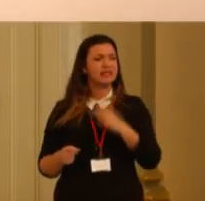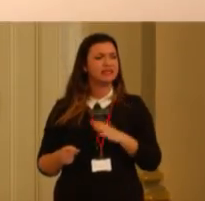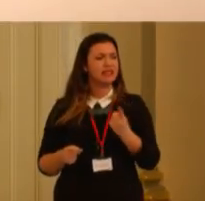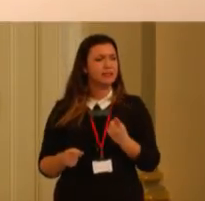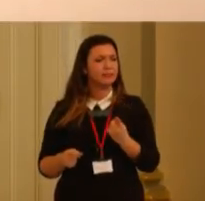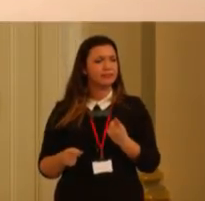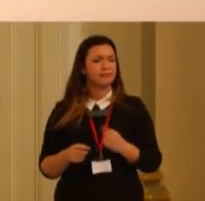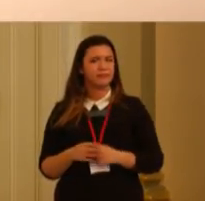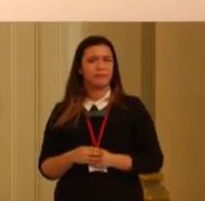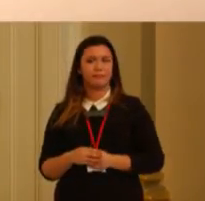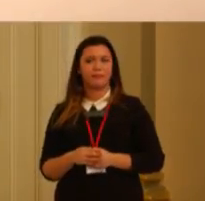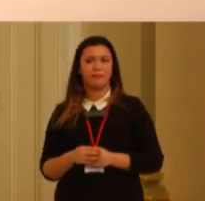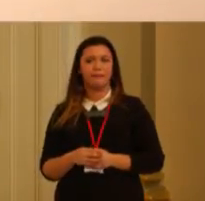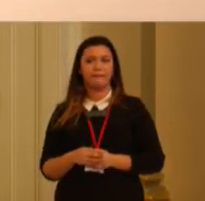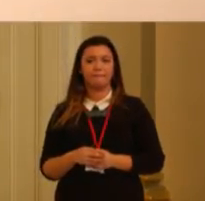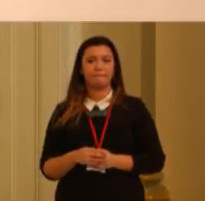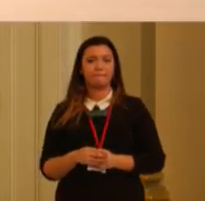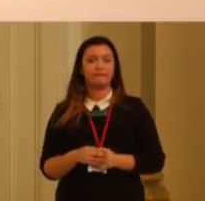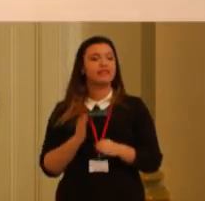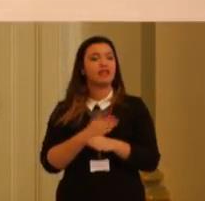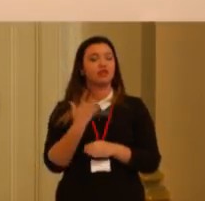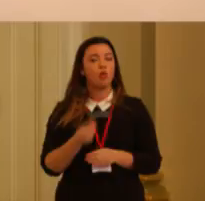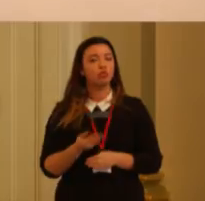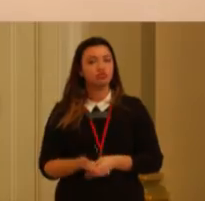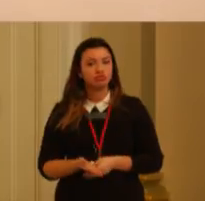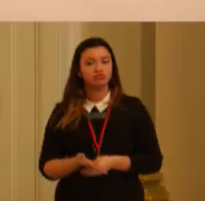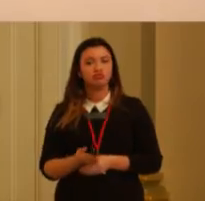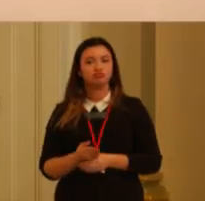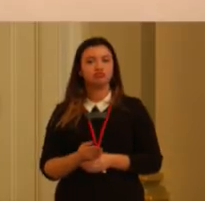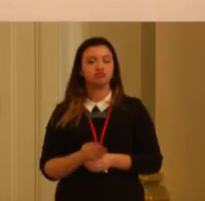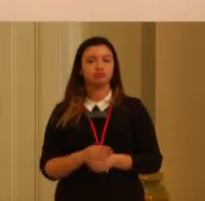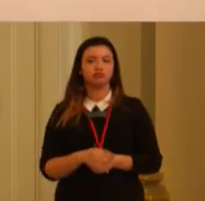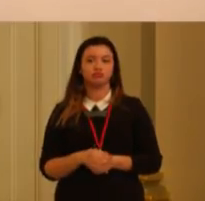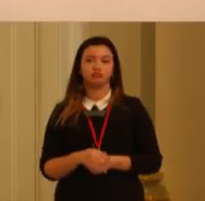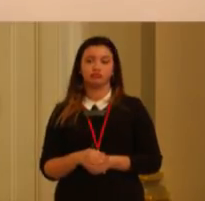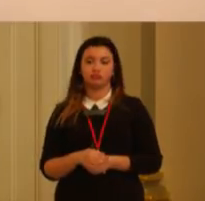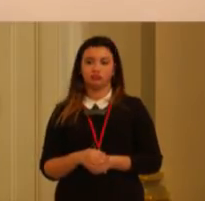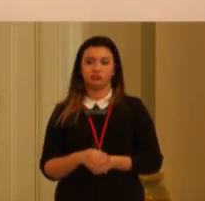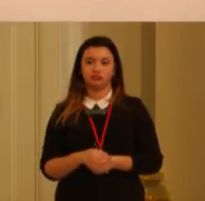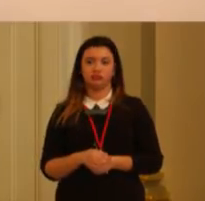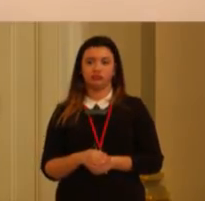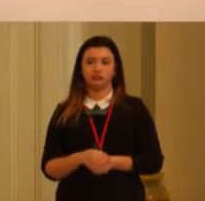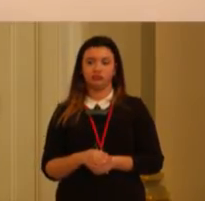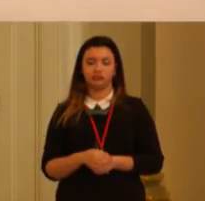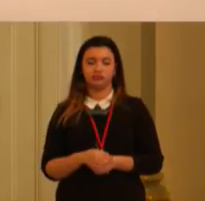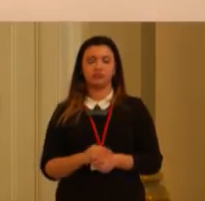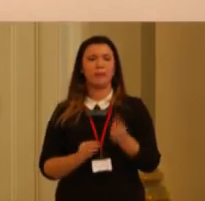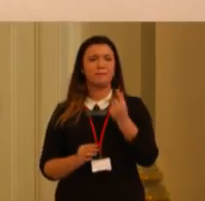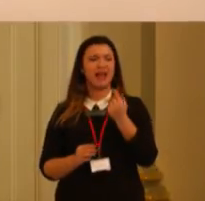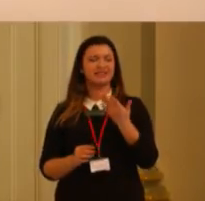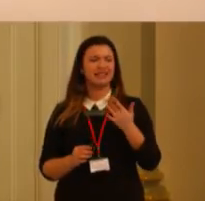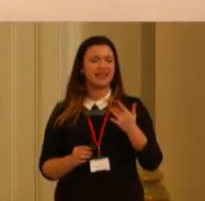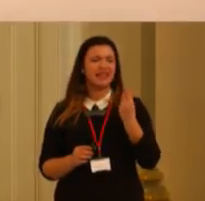rather than the tension, I think harmonization and compliance seems to be more on the forefront. That's what I detected from the